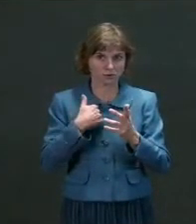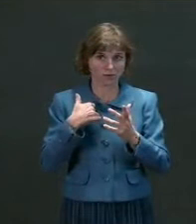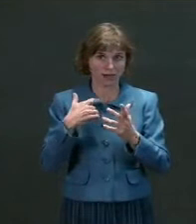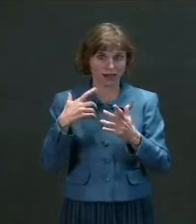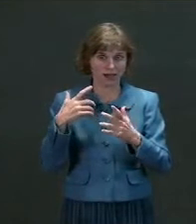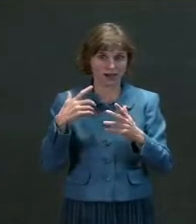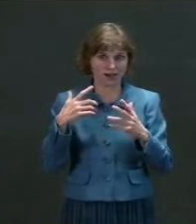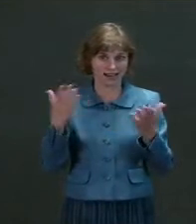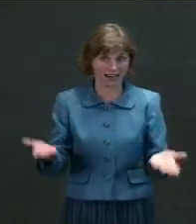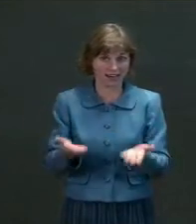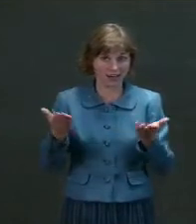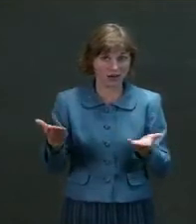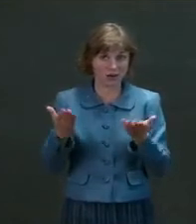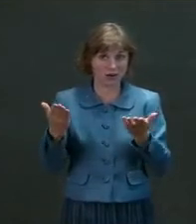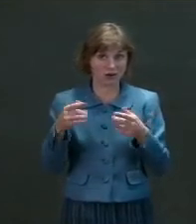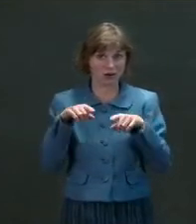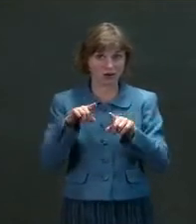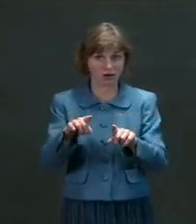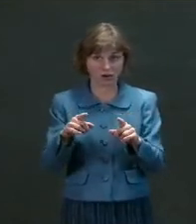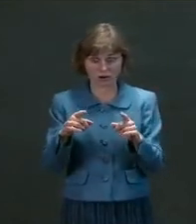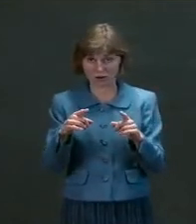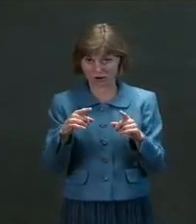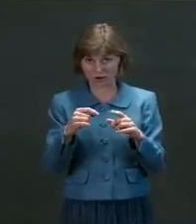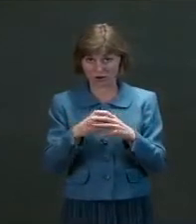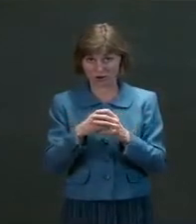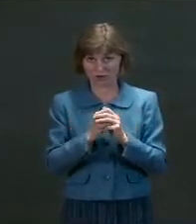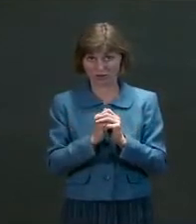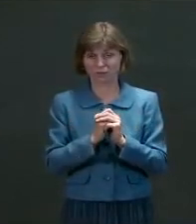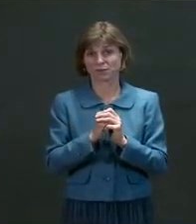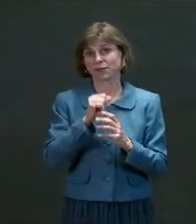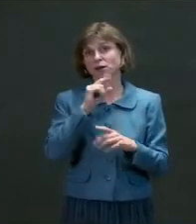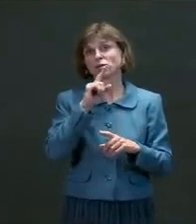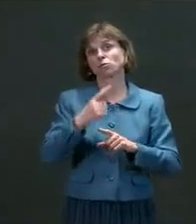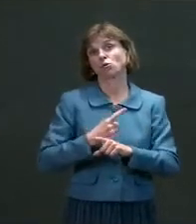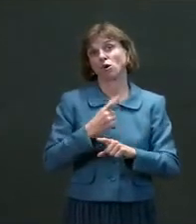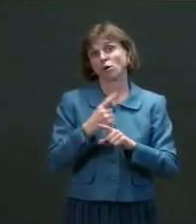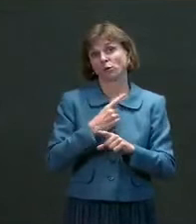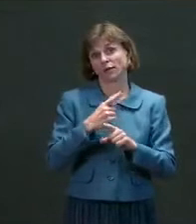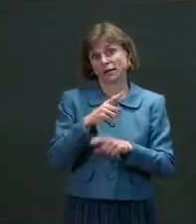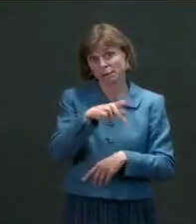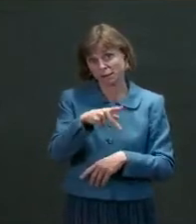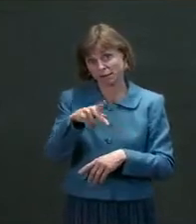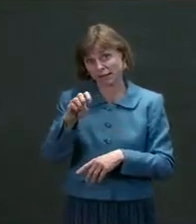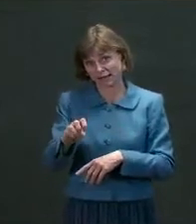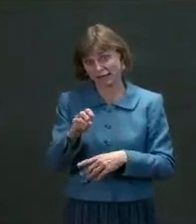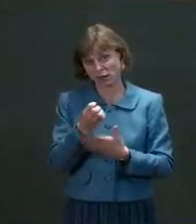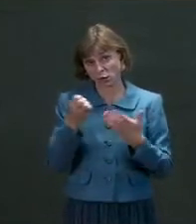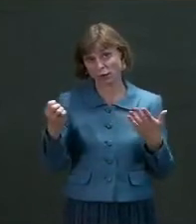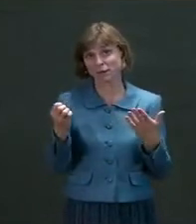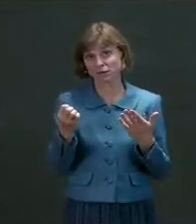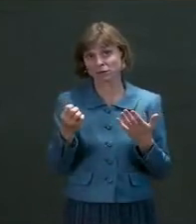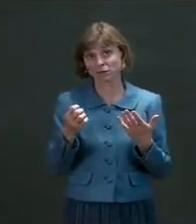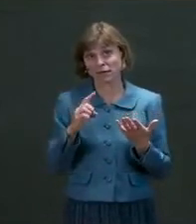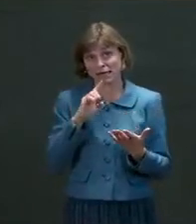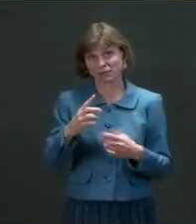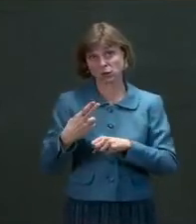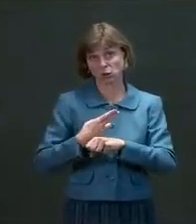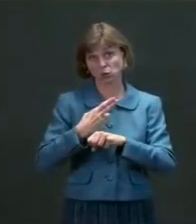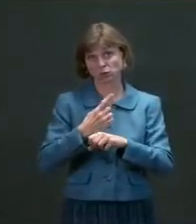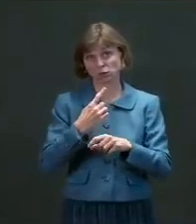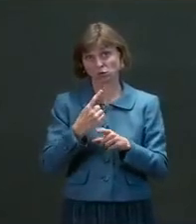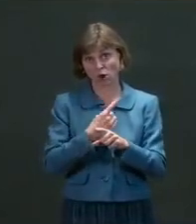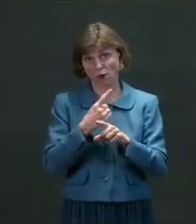here, ensuring that sharps containers are used properly, PPE equipment is used